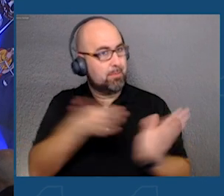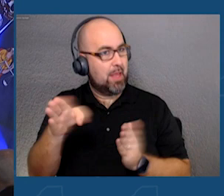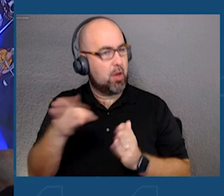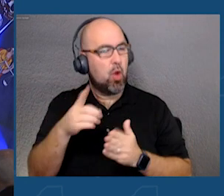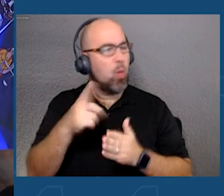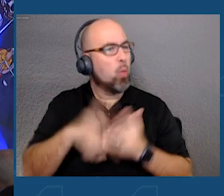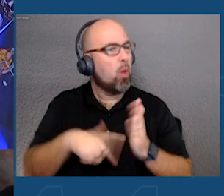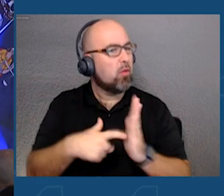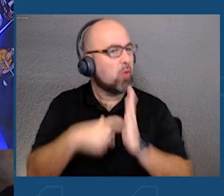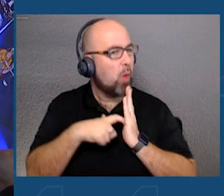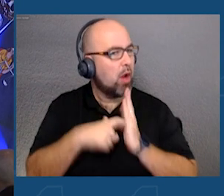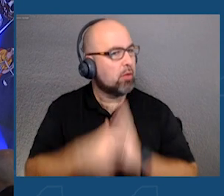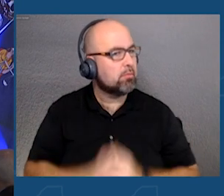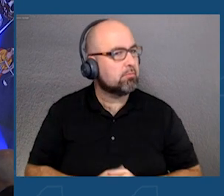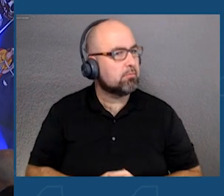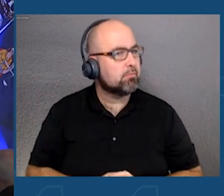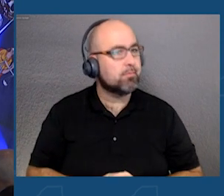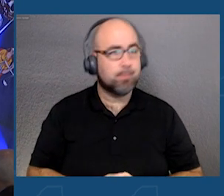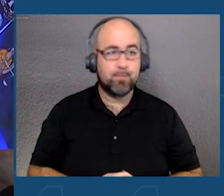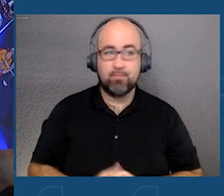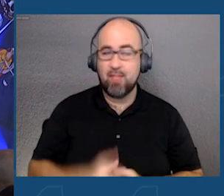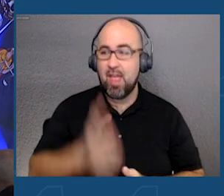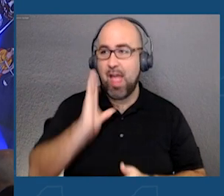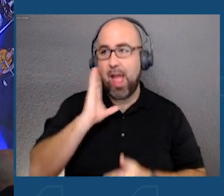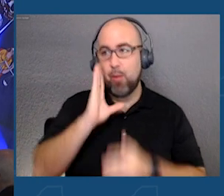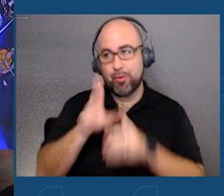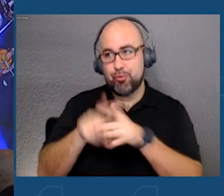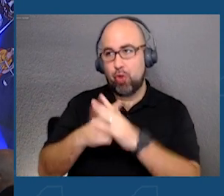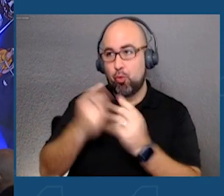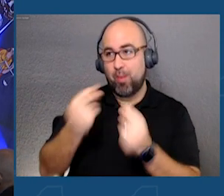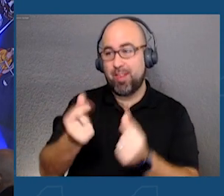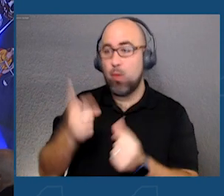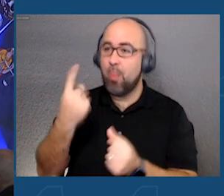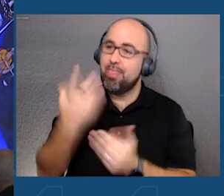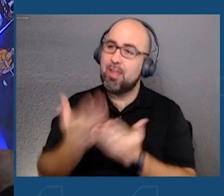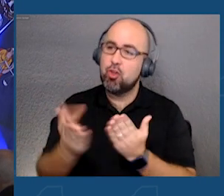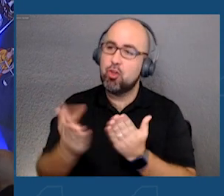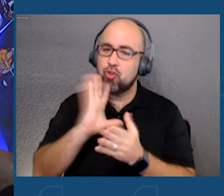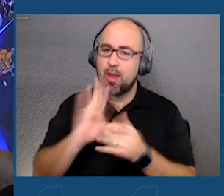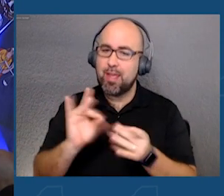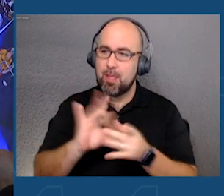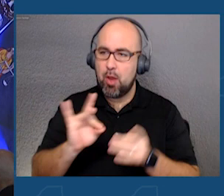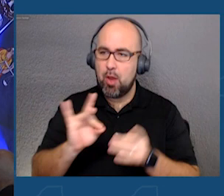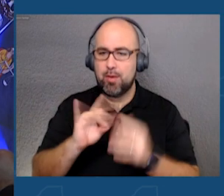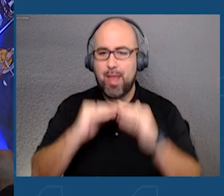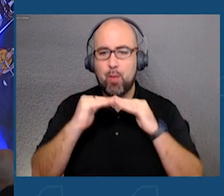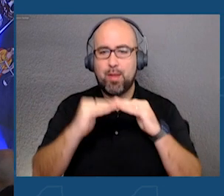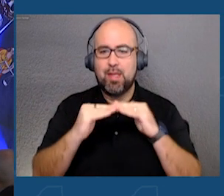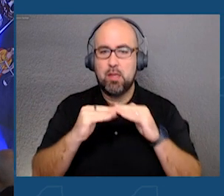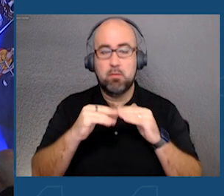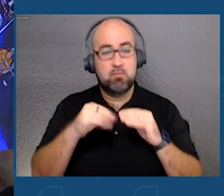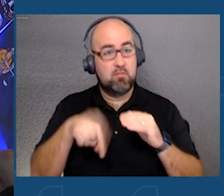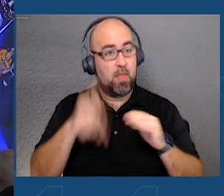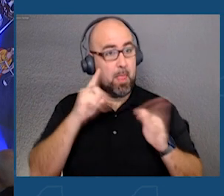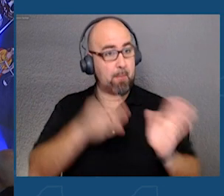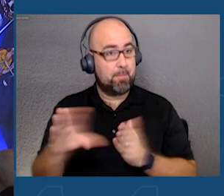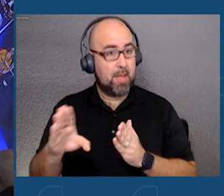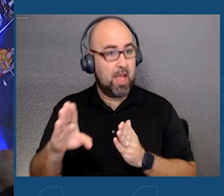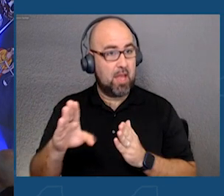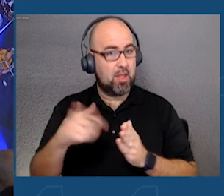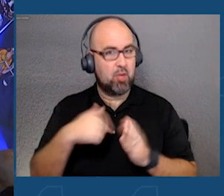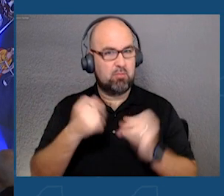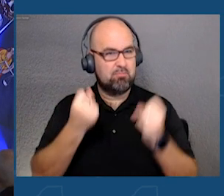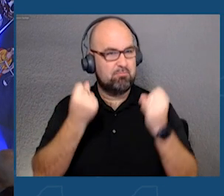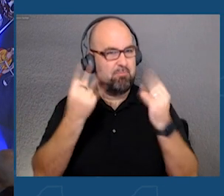start quickly. I mean, one thing, you're talking about equity. In the plan, there are a variety of initiatives that are squarely focused on